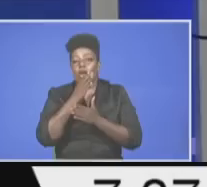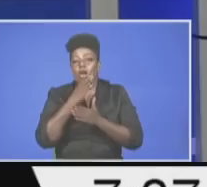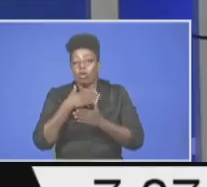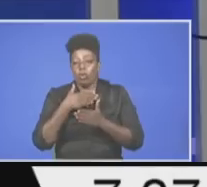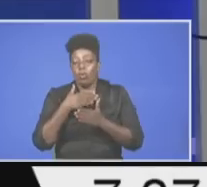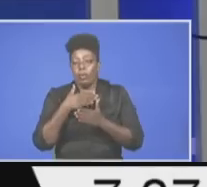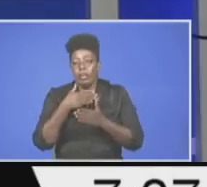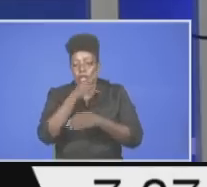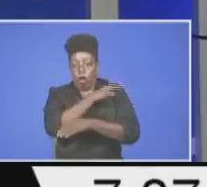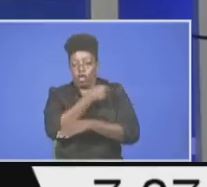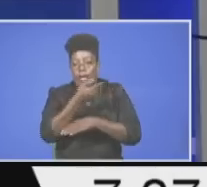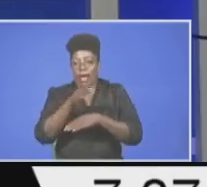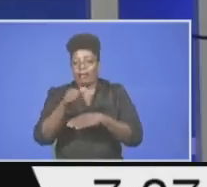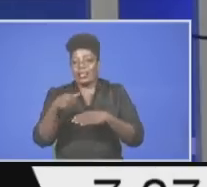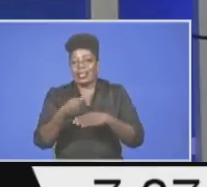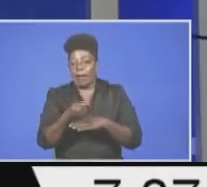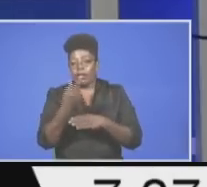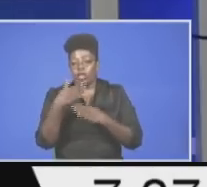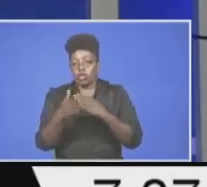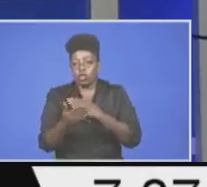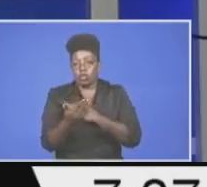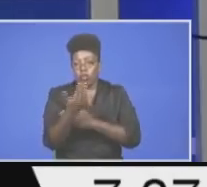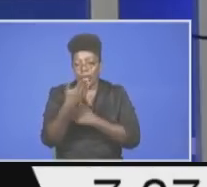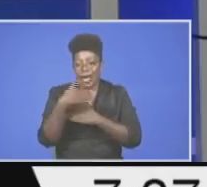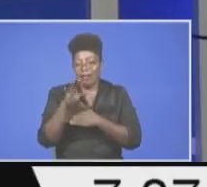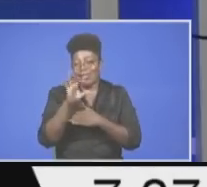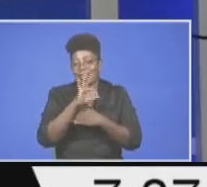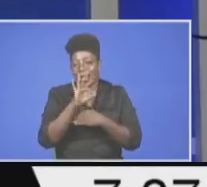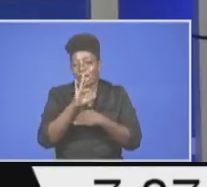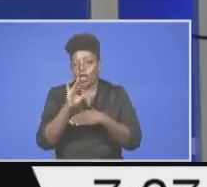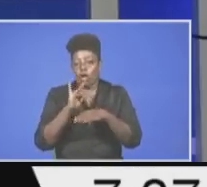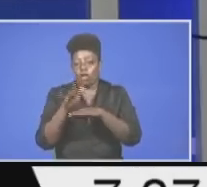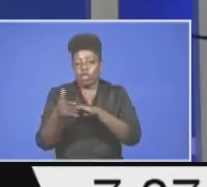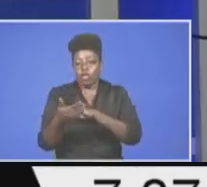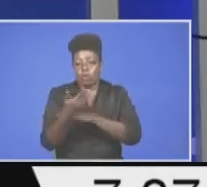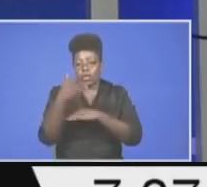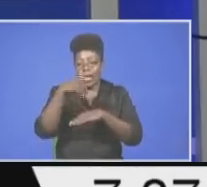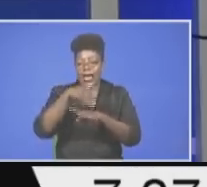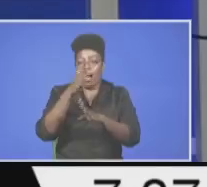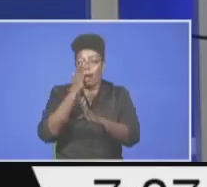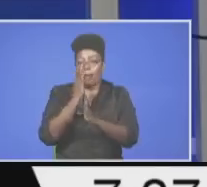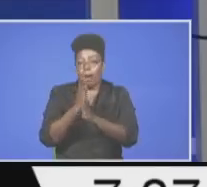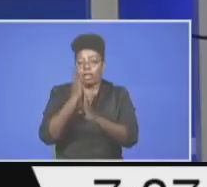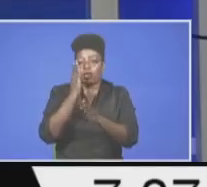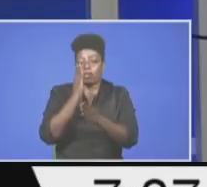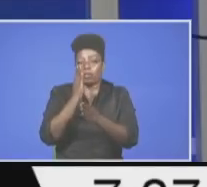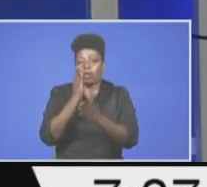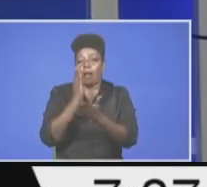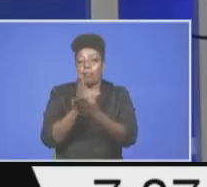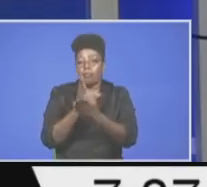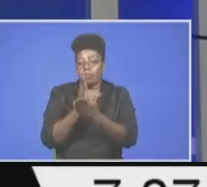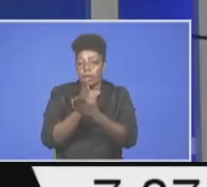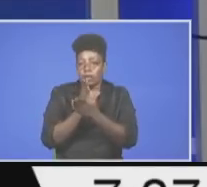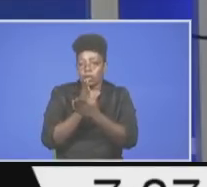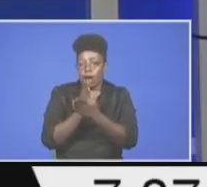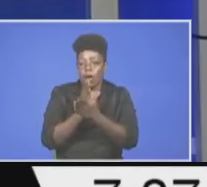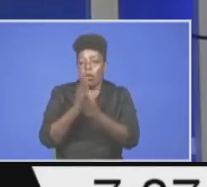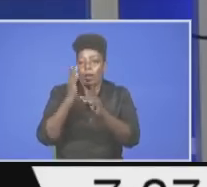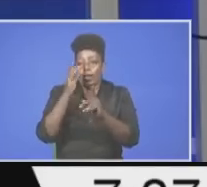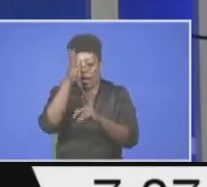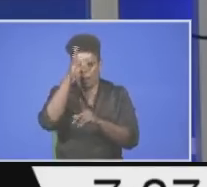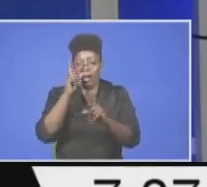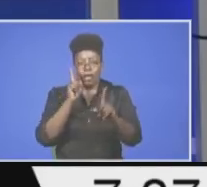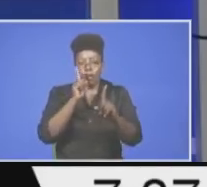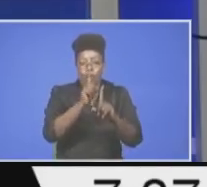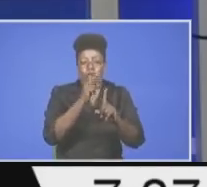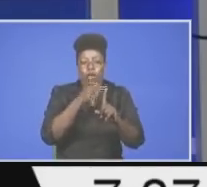a stabbing incident this morning. Police say just after 9 o'clock, the woman was at a bus stop on Farrington Road when a man approached her and